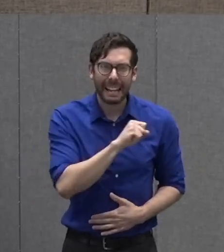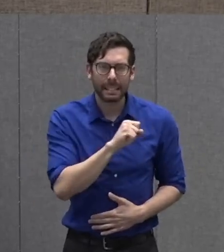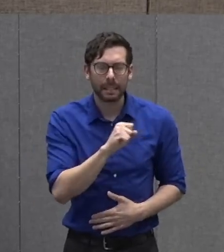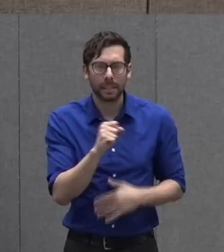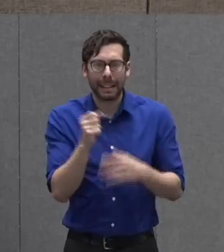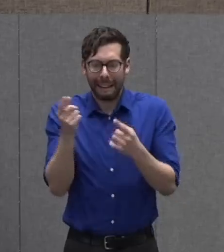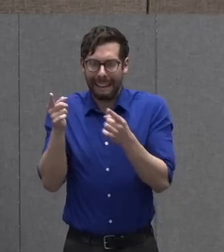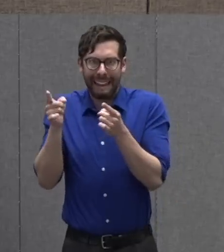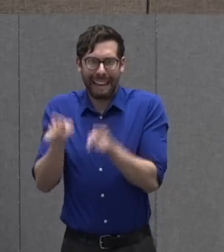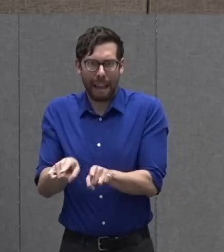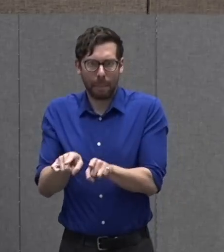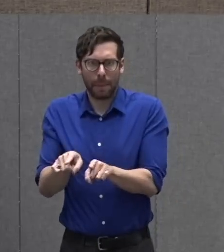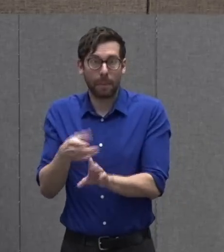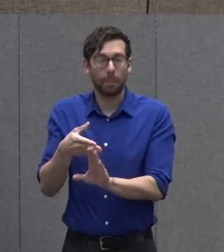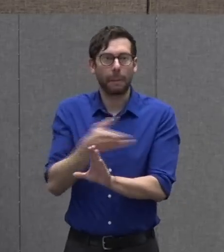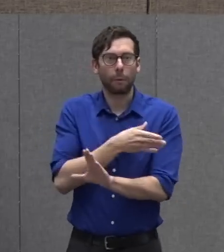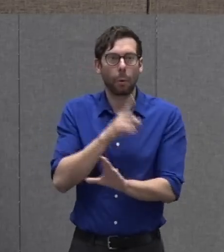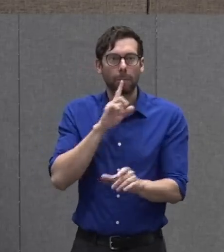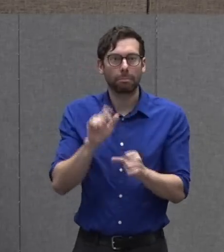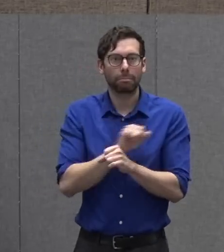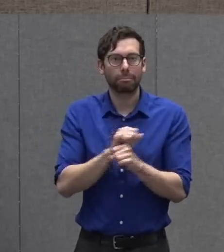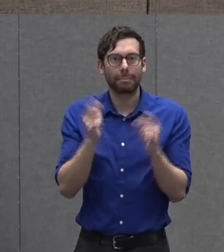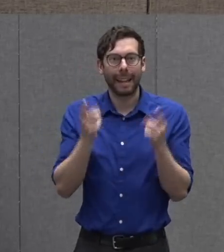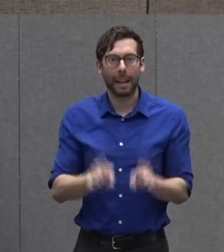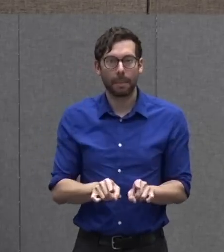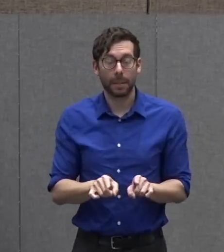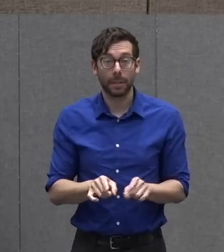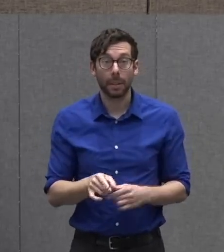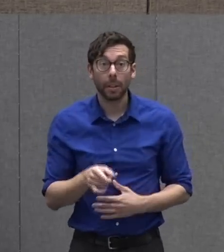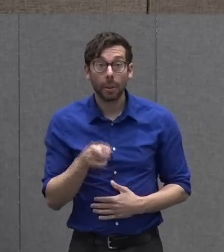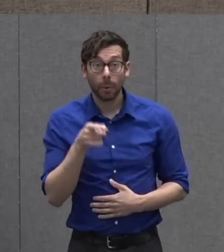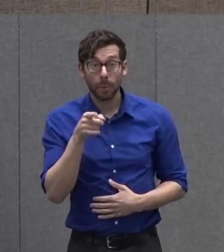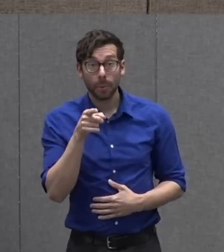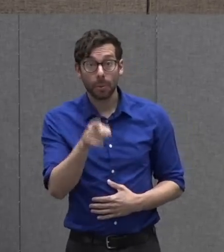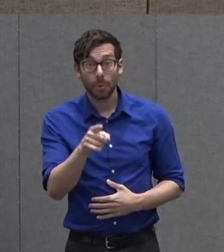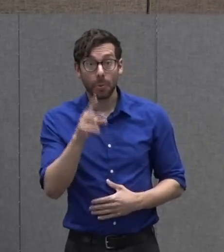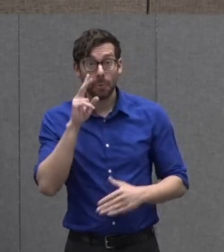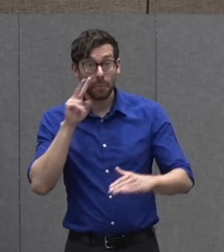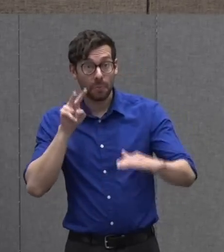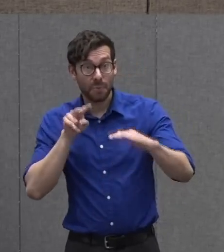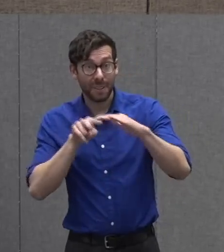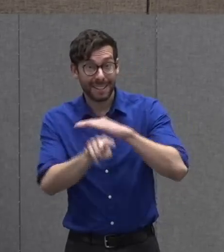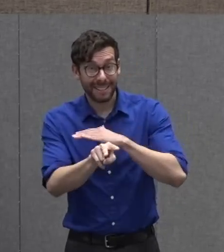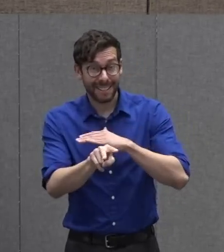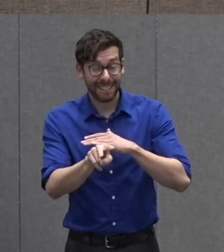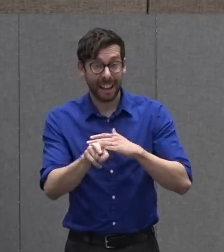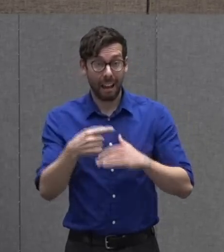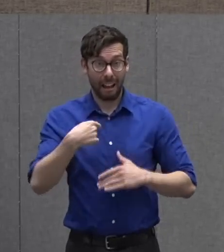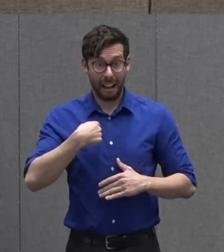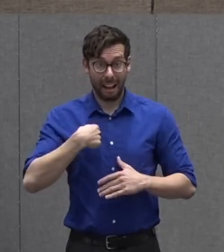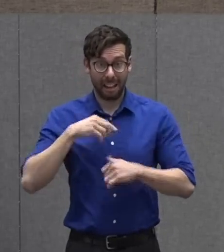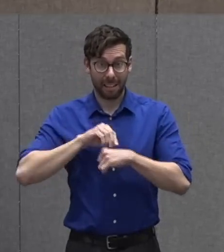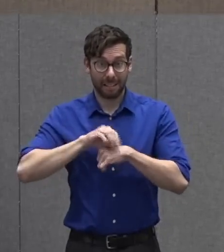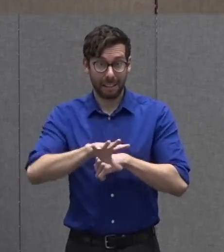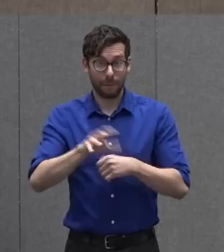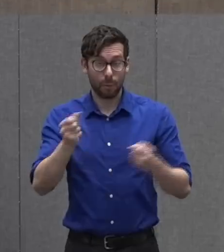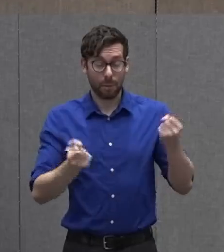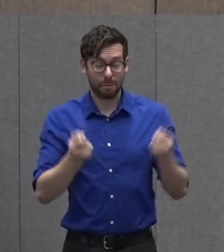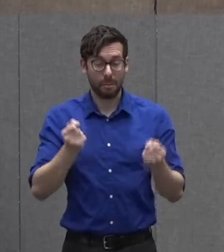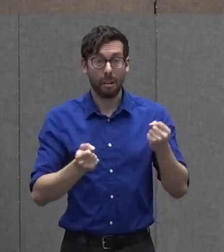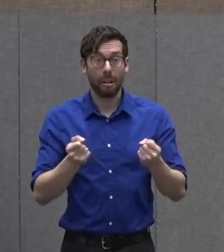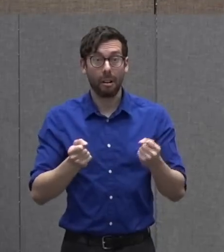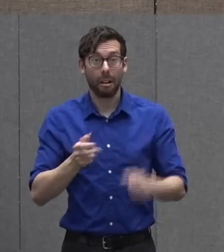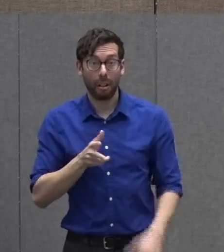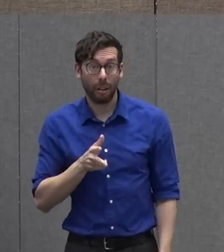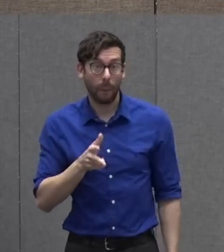So, do you predict that I could make this car go in a different direction? So I made